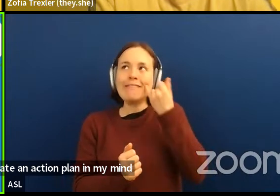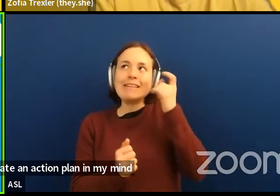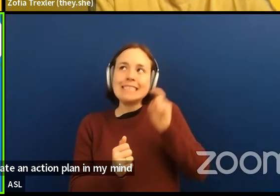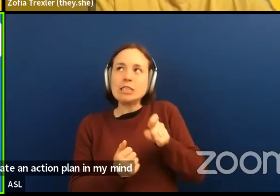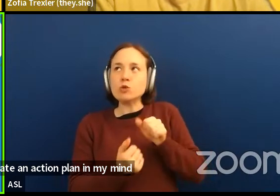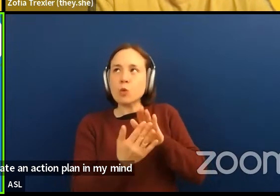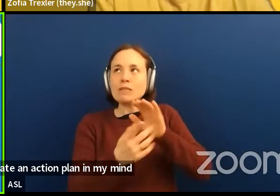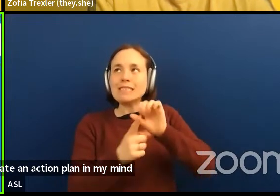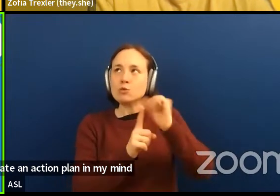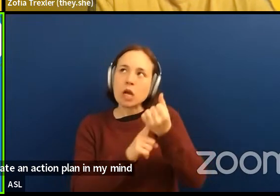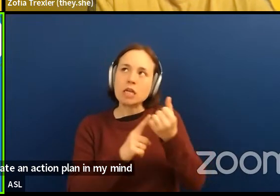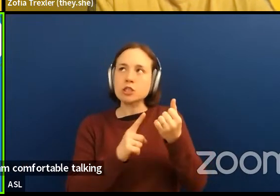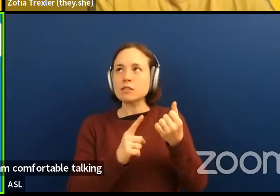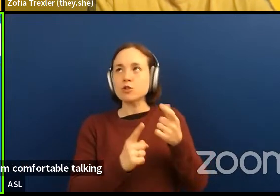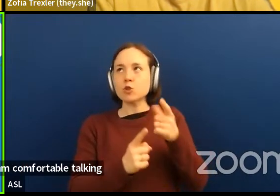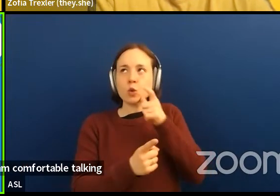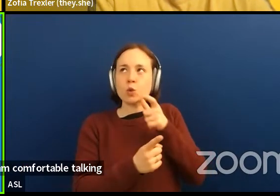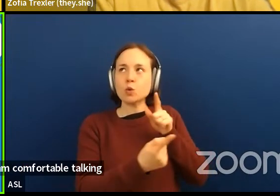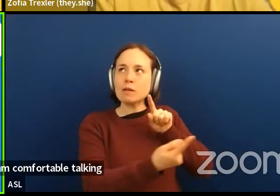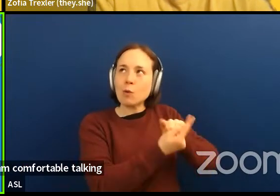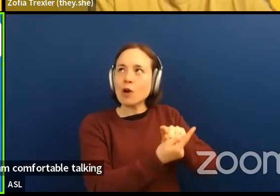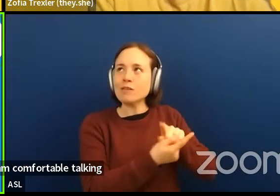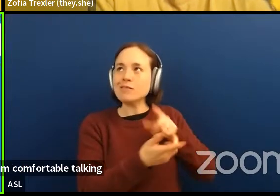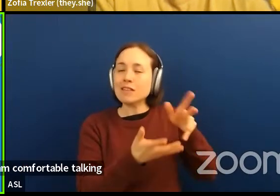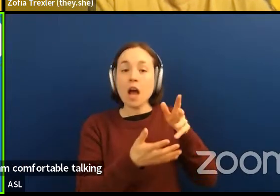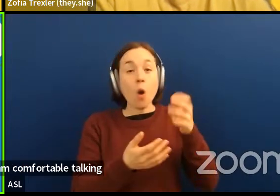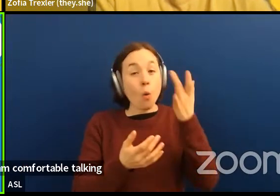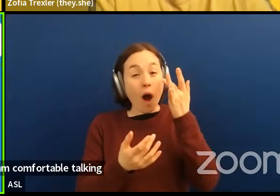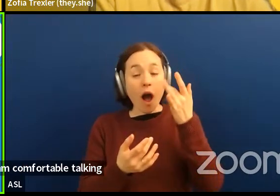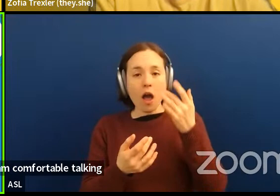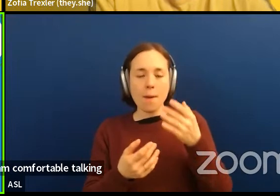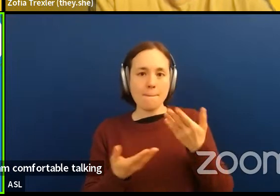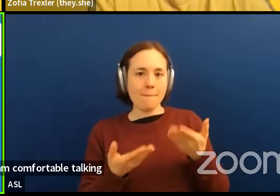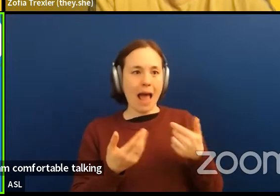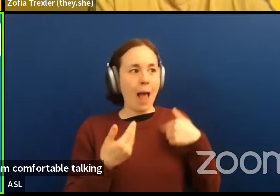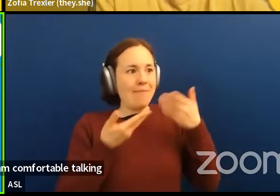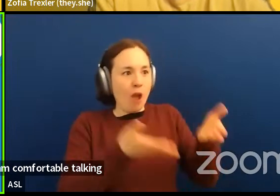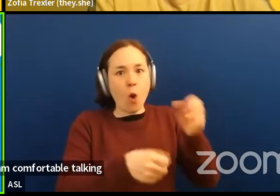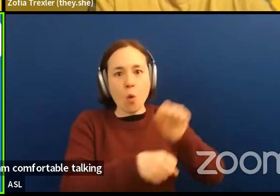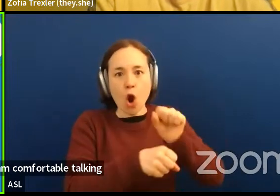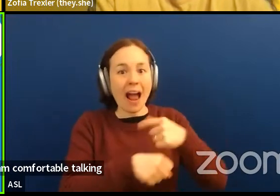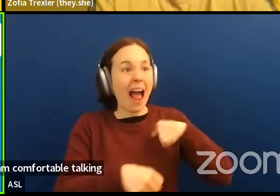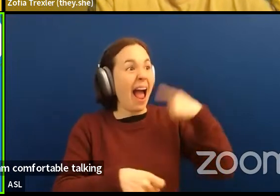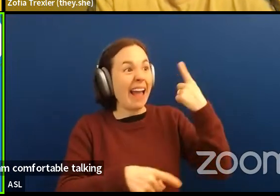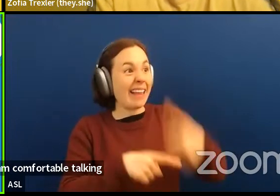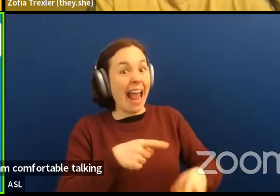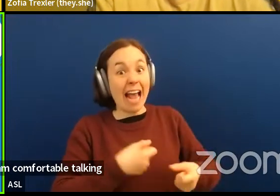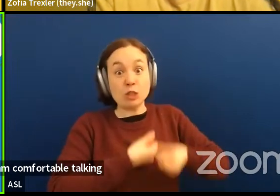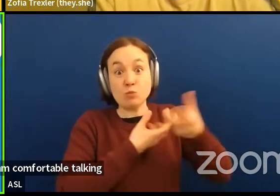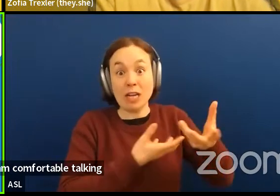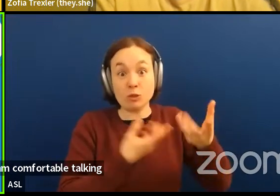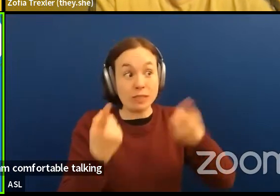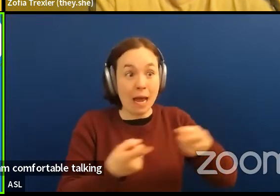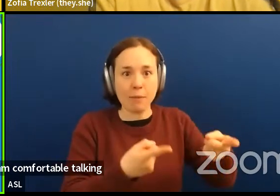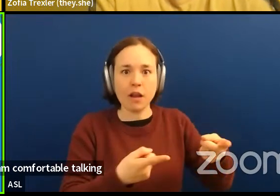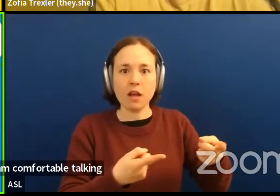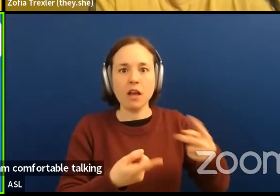So, because if we can't express what's going on with that work, so you don't want to bottle that stuff up.